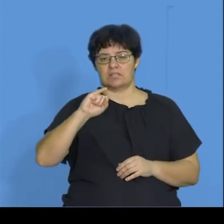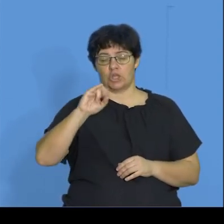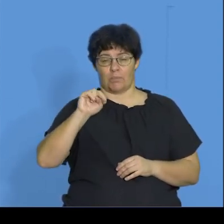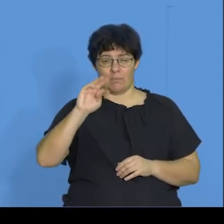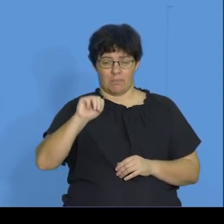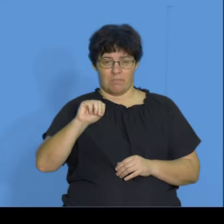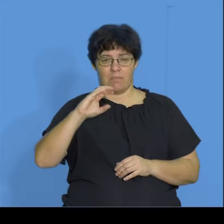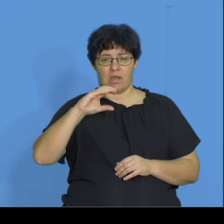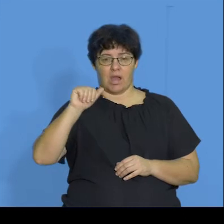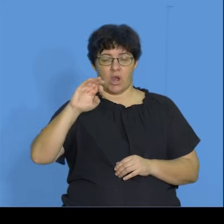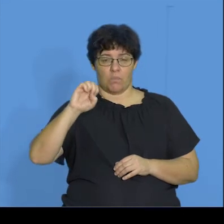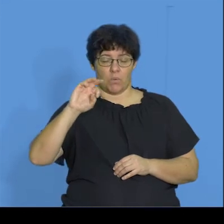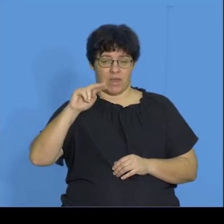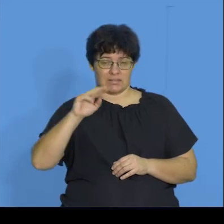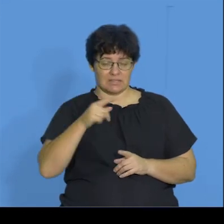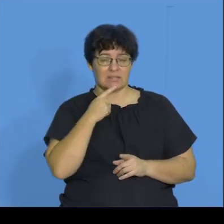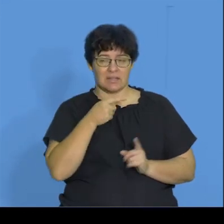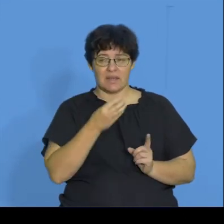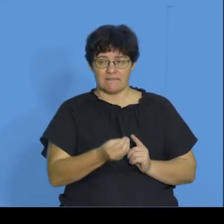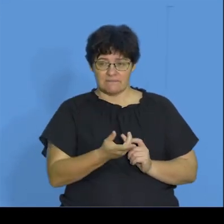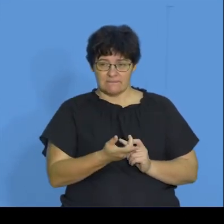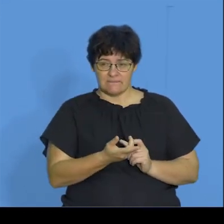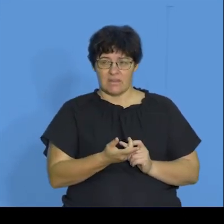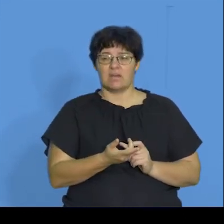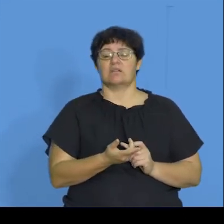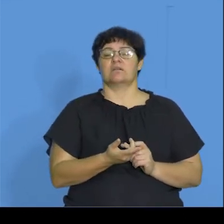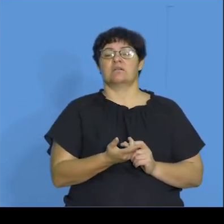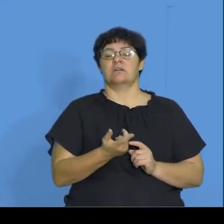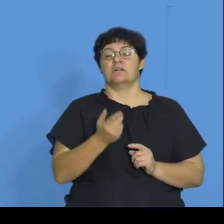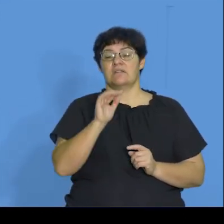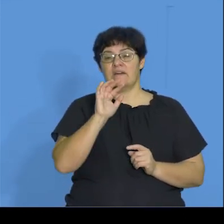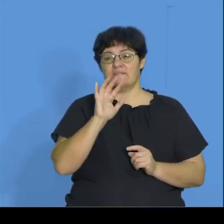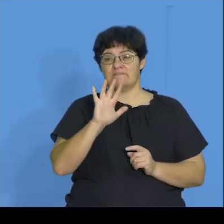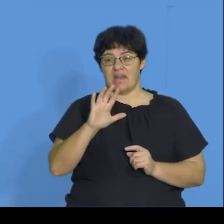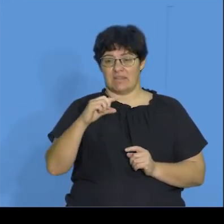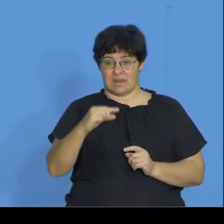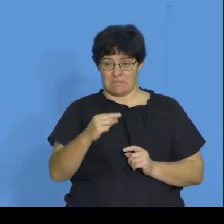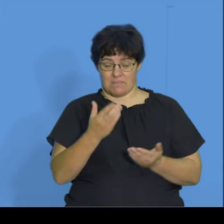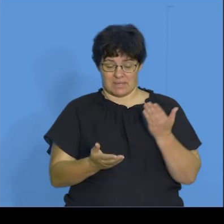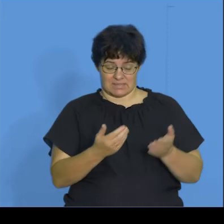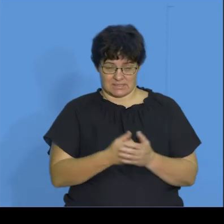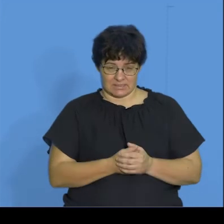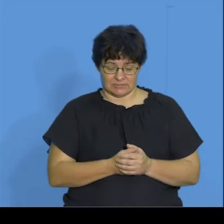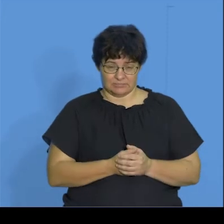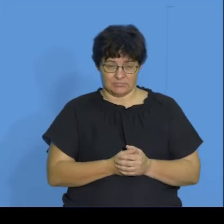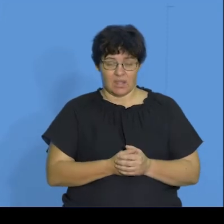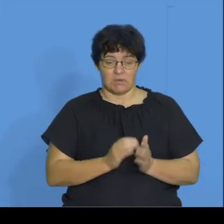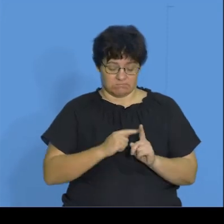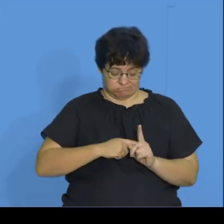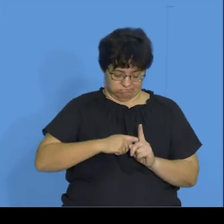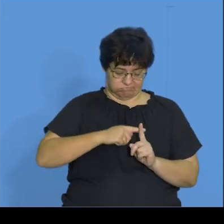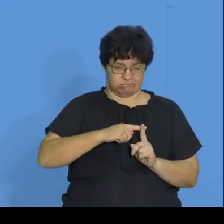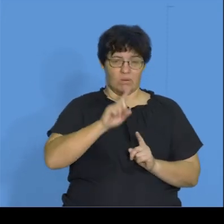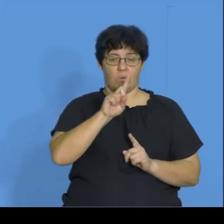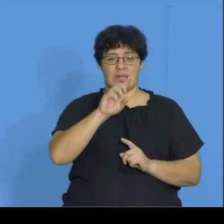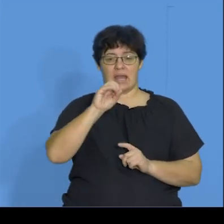the total mass of the sample is 5 grams. It's heated at a temperature of 100 degrees Celsius, and it decomposes. What